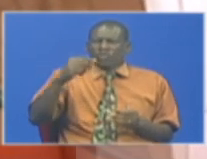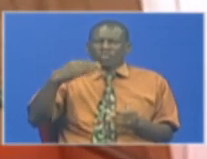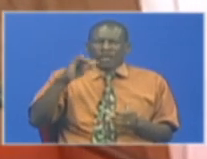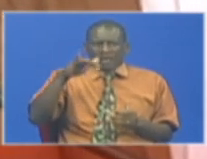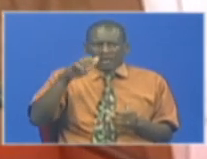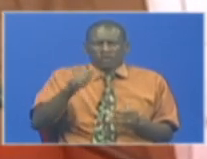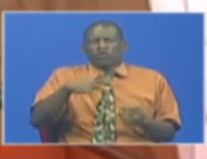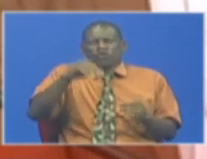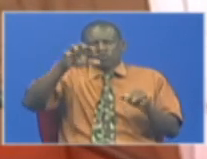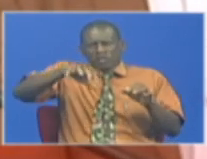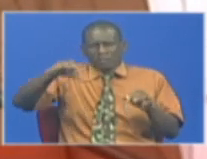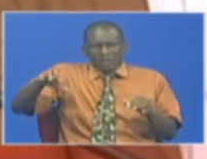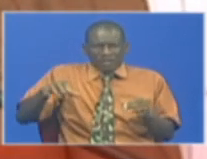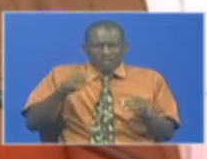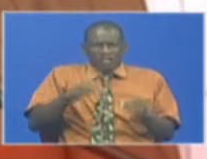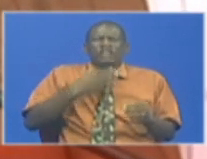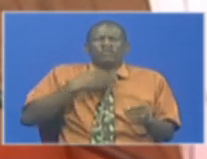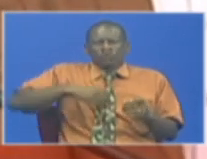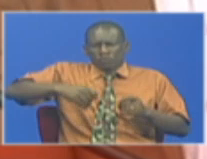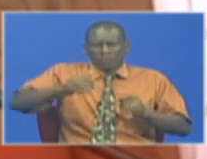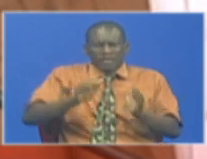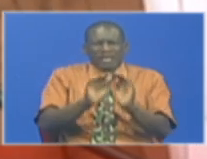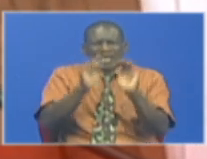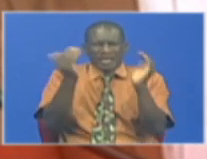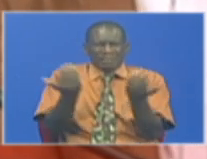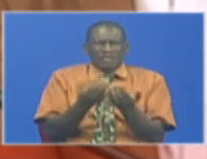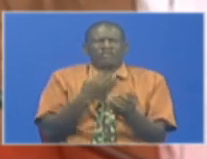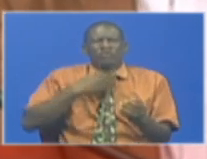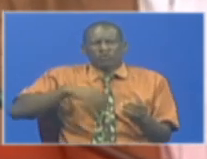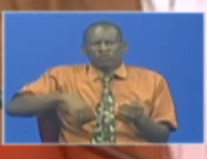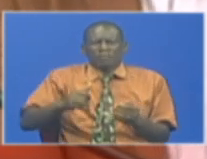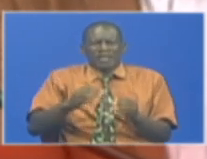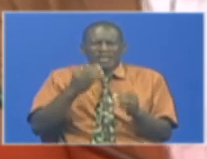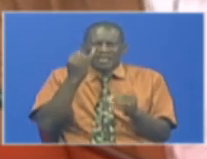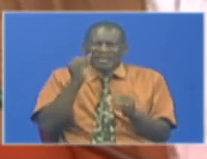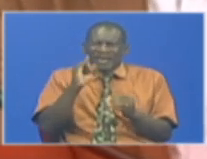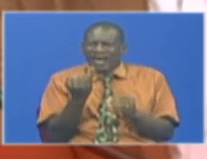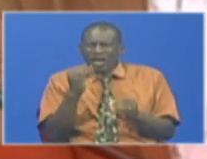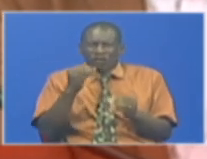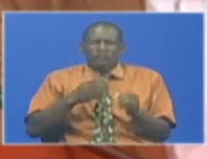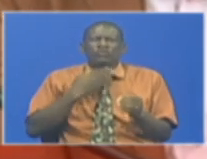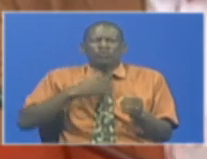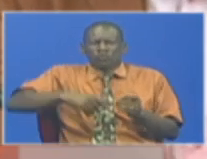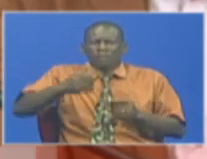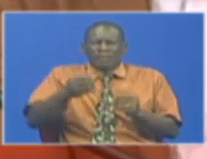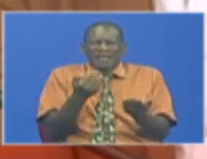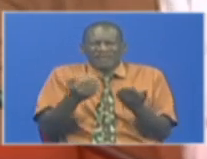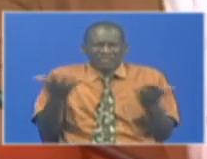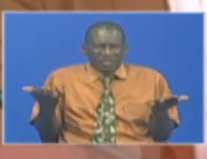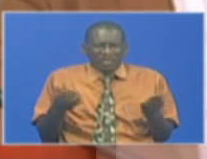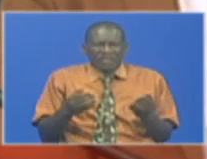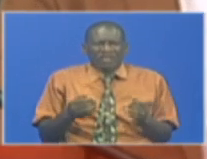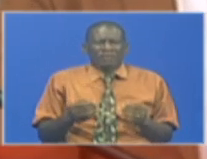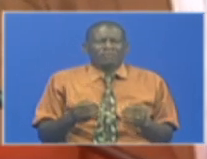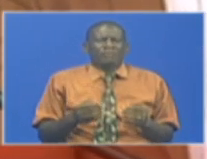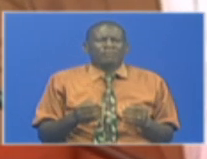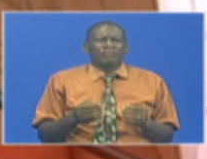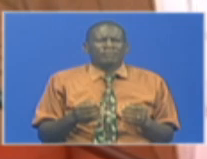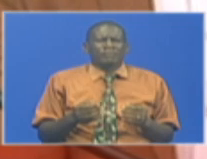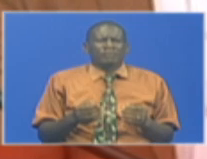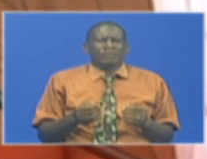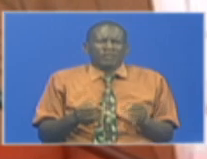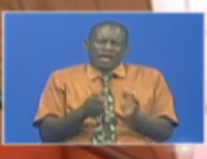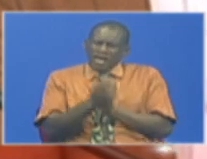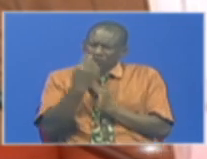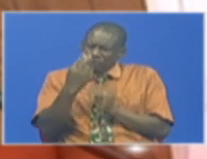soko, if you want to buy a cabbage, ukitaka kununua carrot ama cabbage ama boga ama guashe, na uone